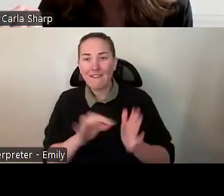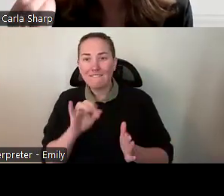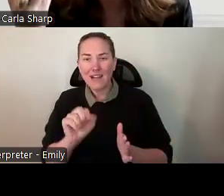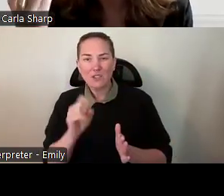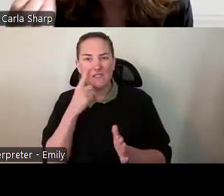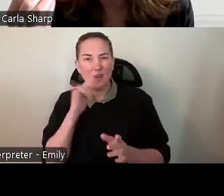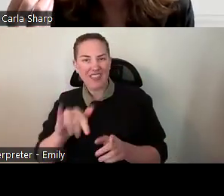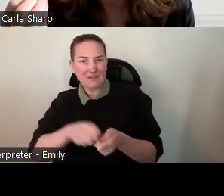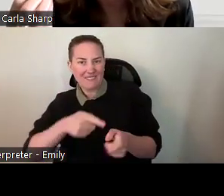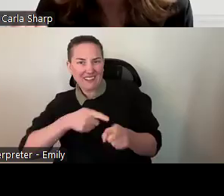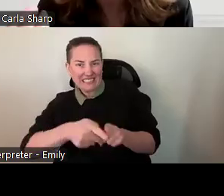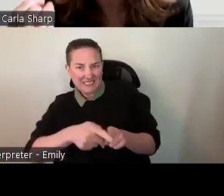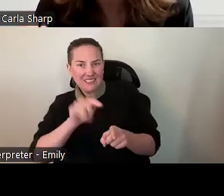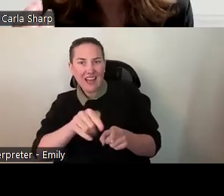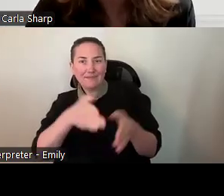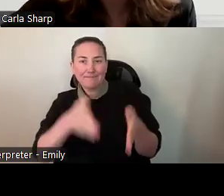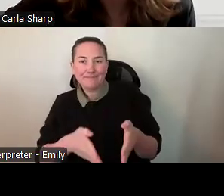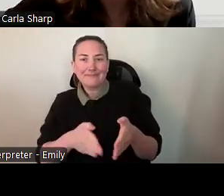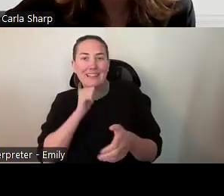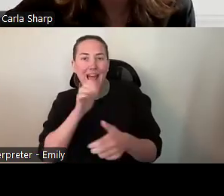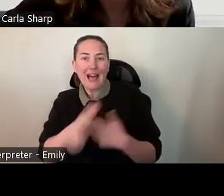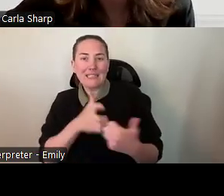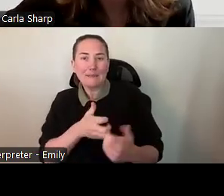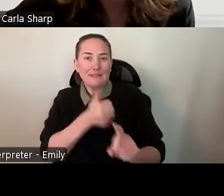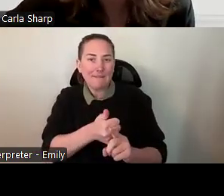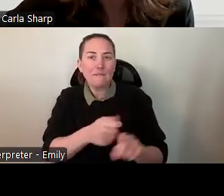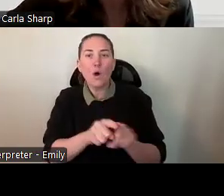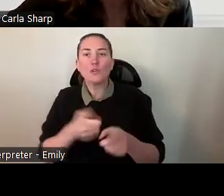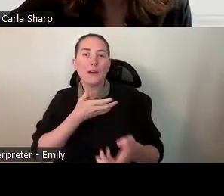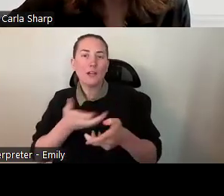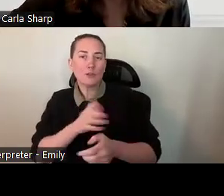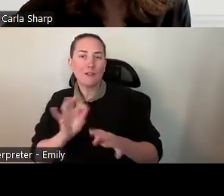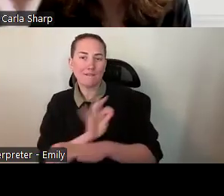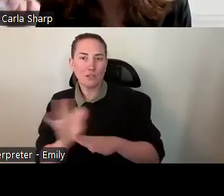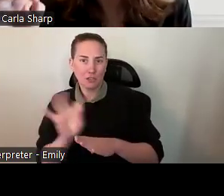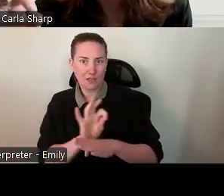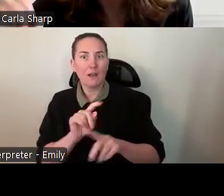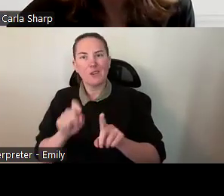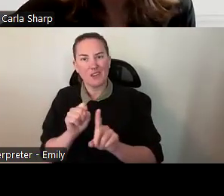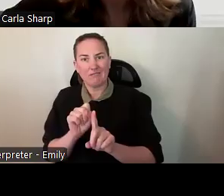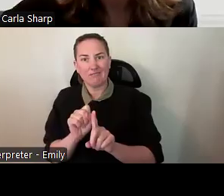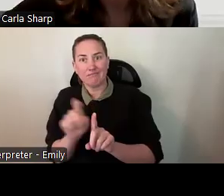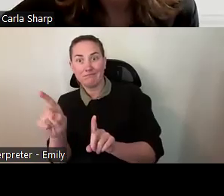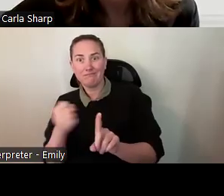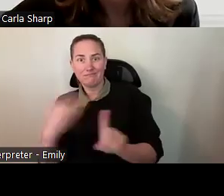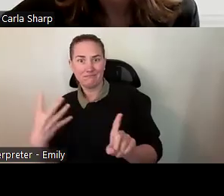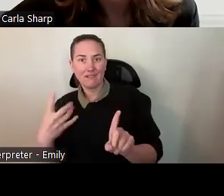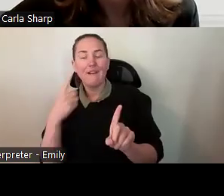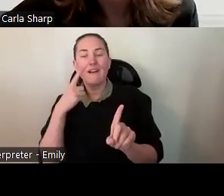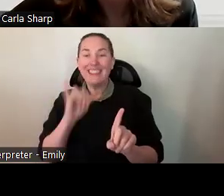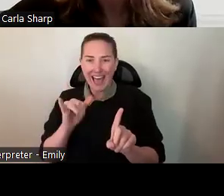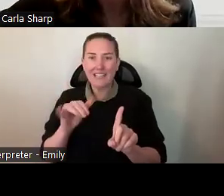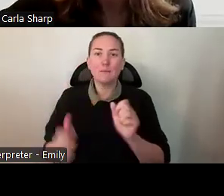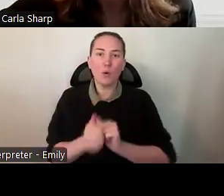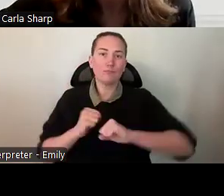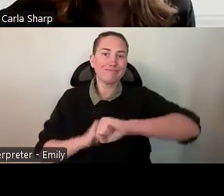this maladaptive self and interpersonal functioning, which is the general factor of personality